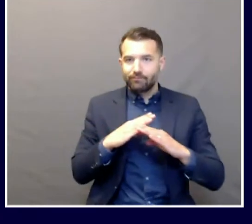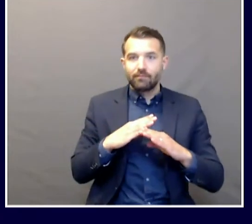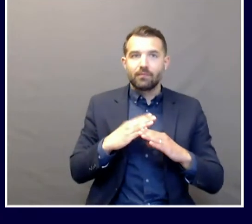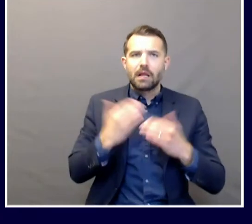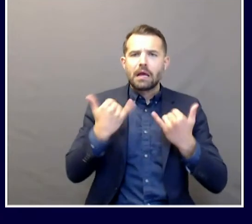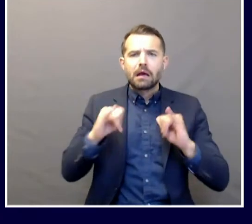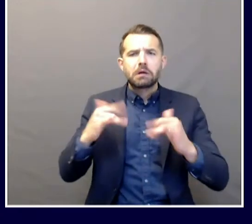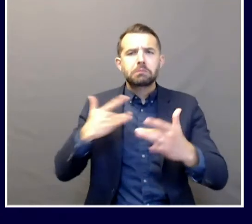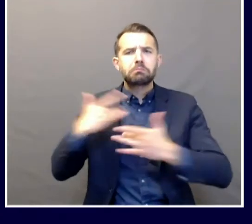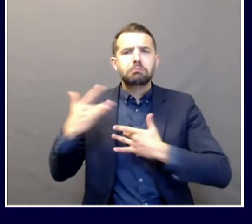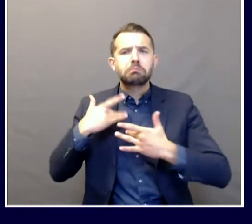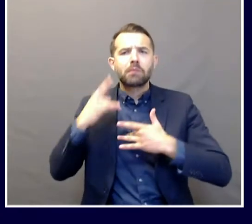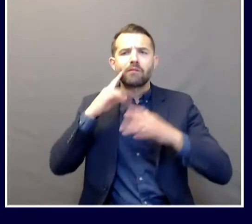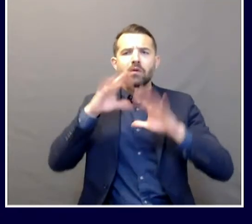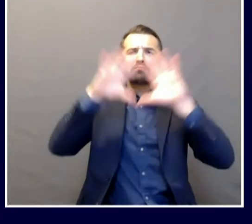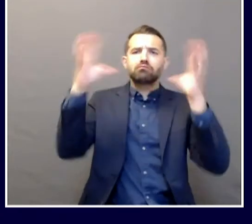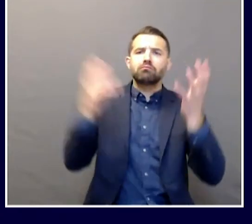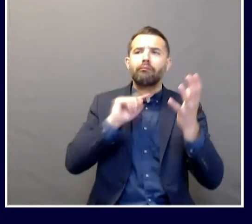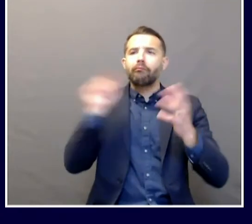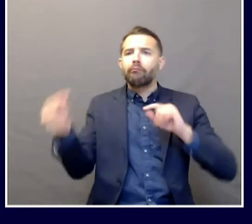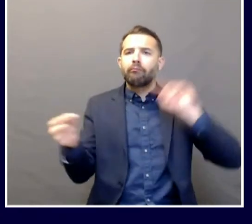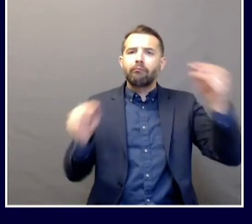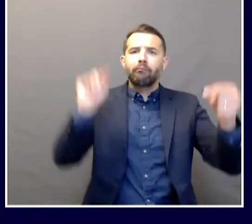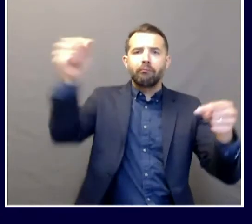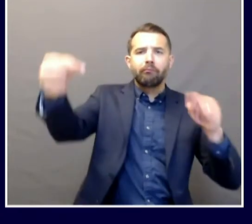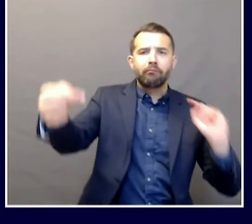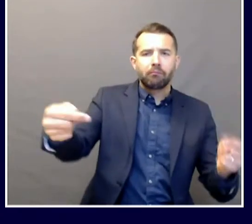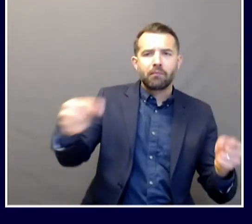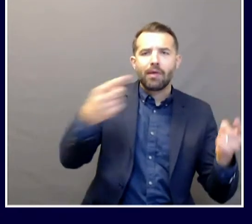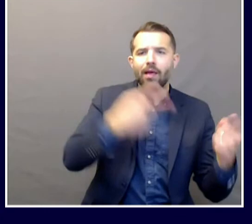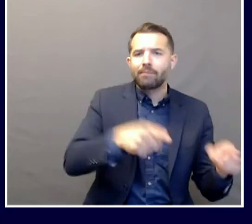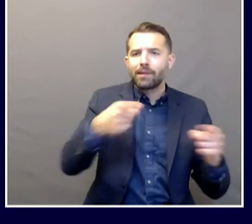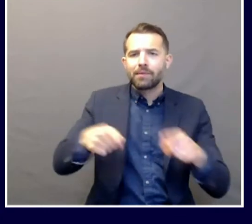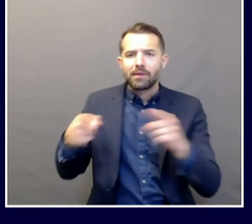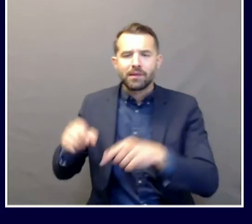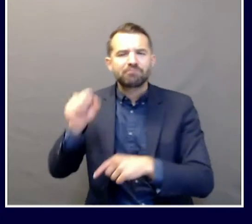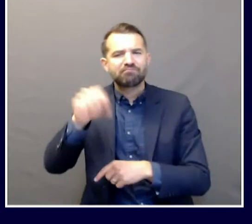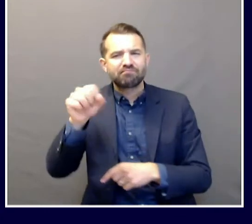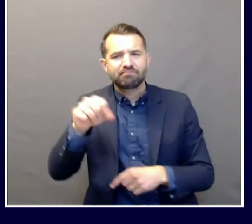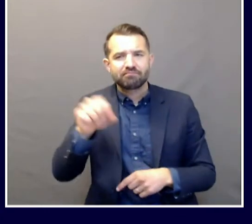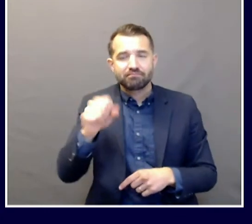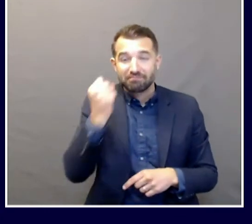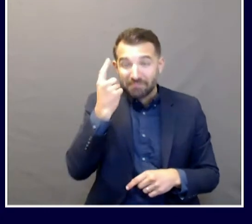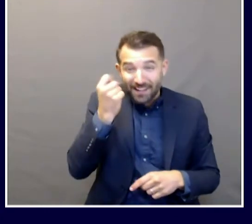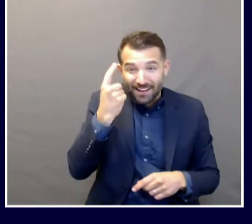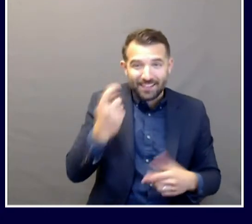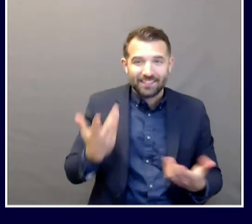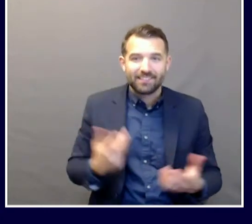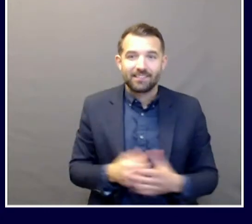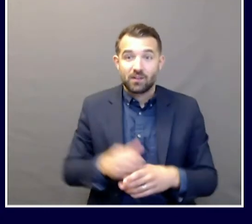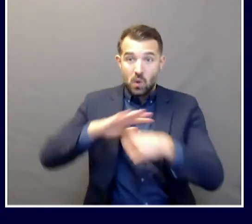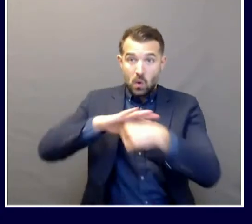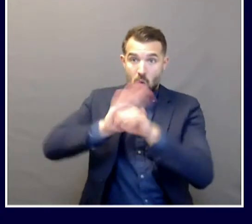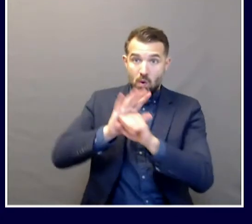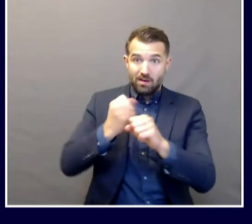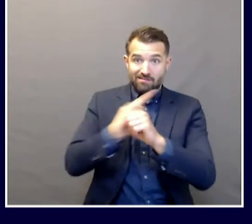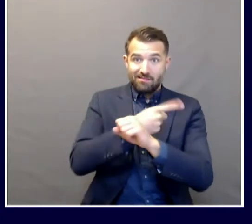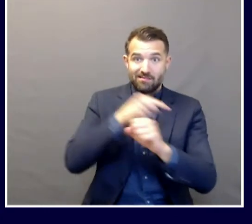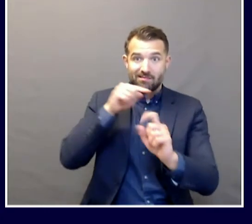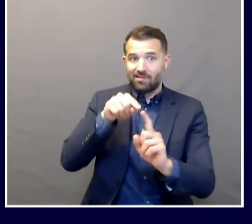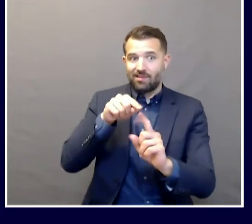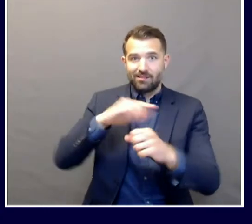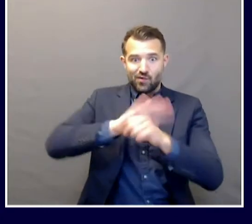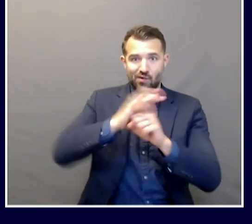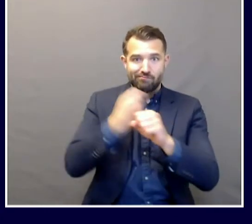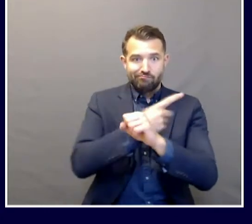of the world or in other parts of the country, but variants can start escaping and causing problems right here in Maine.